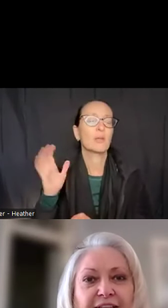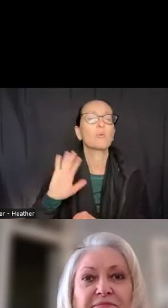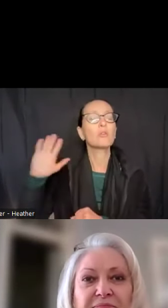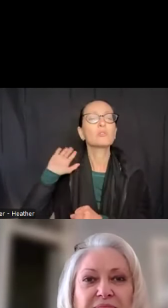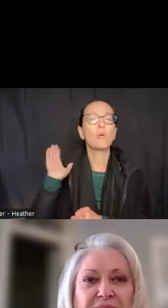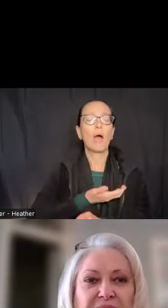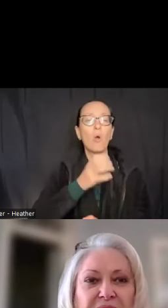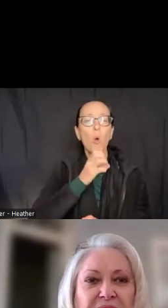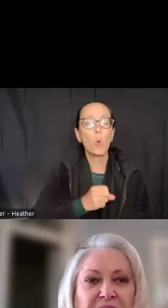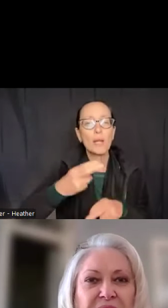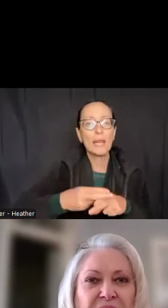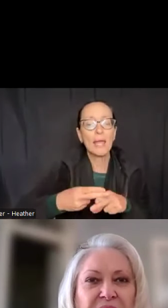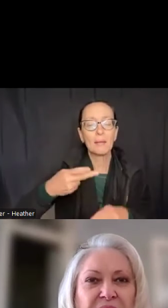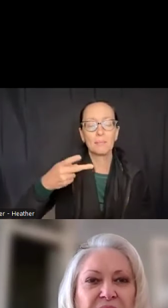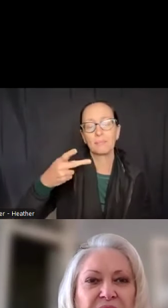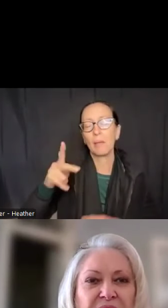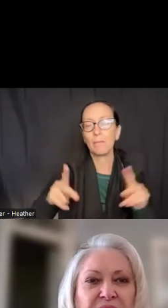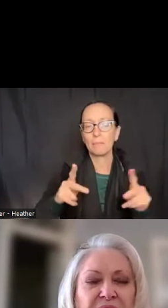Next slide.